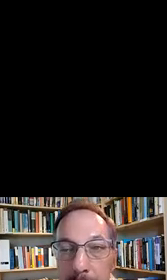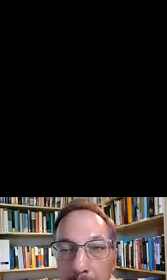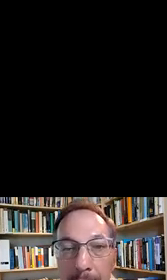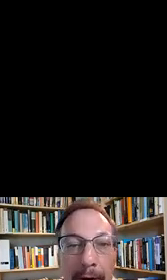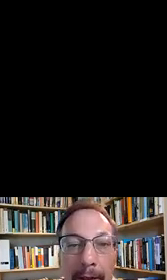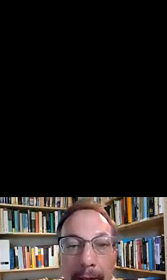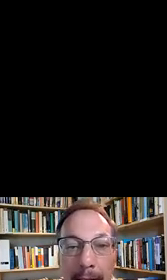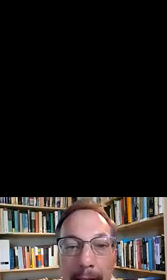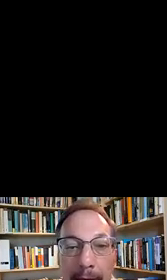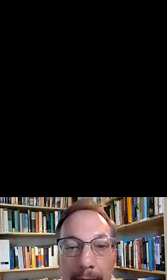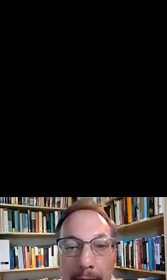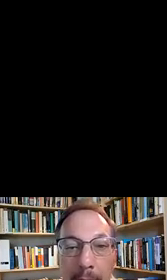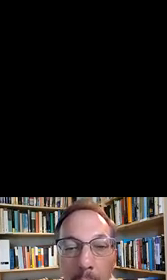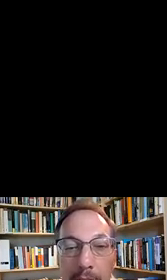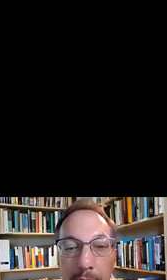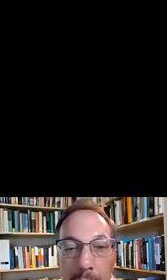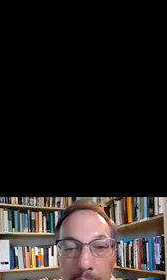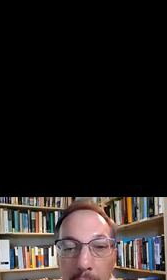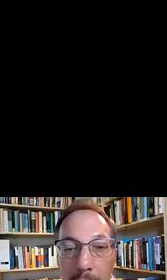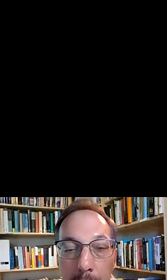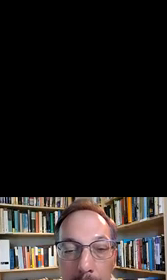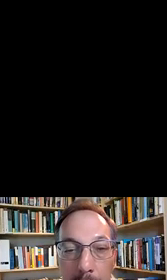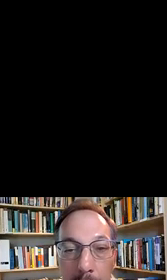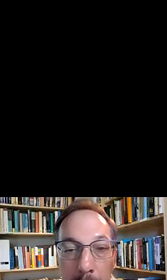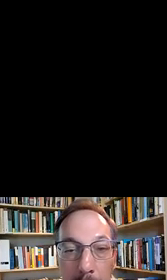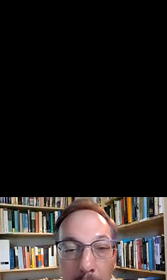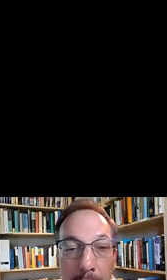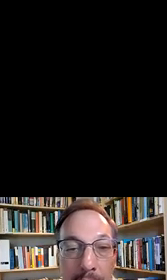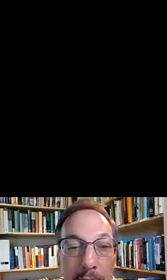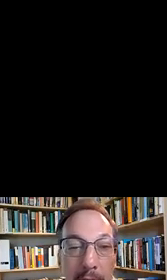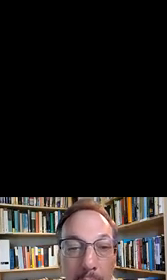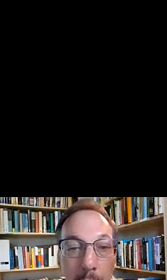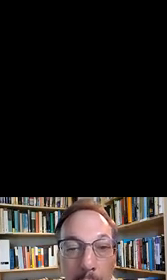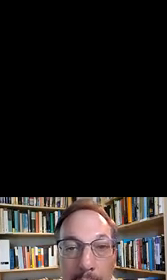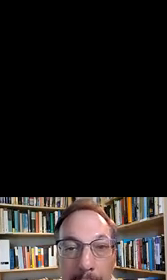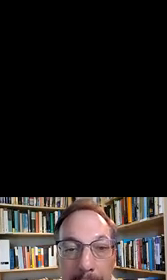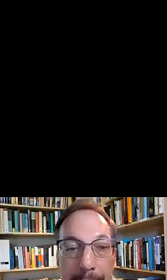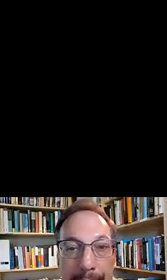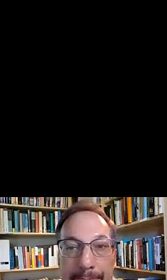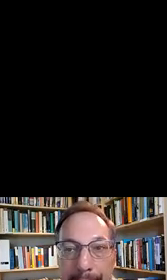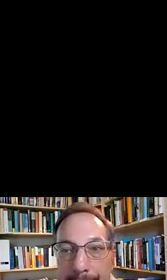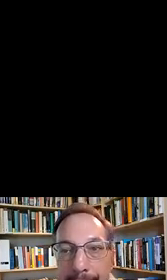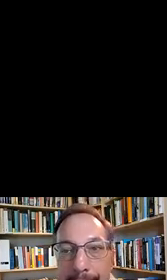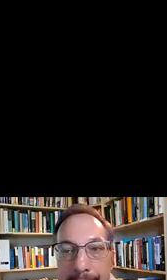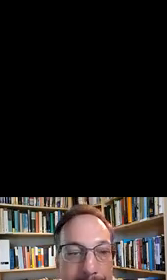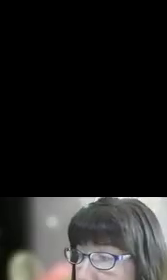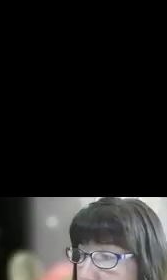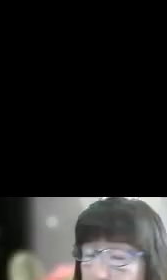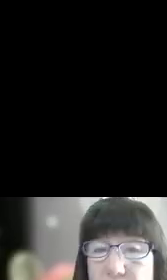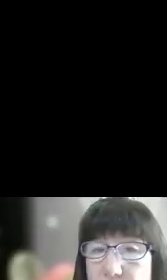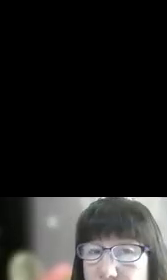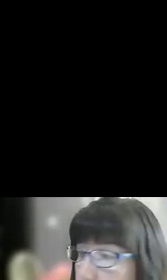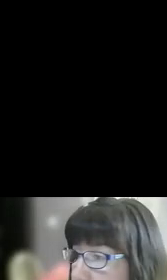don't expire. And once you've completed all your degree requirements, you will graduate.